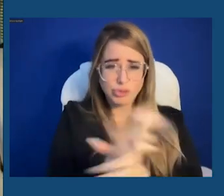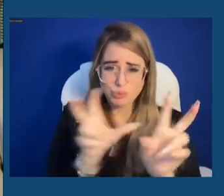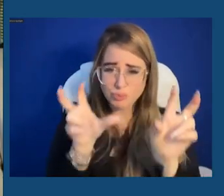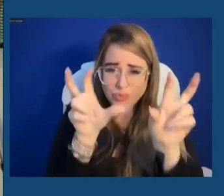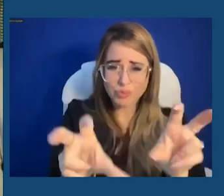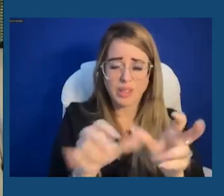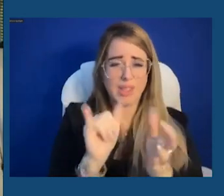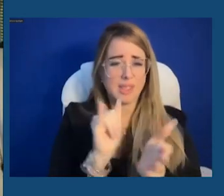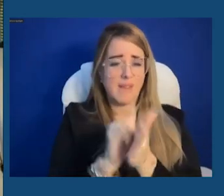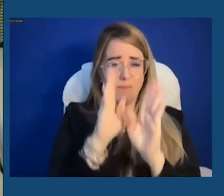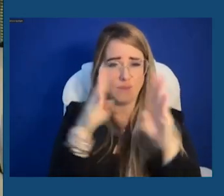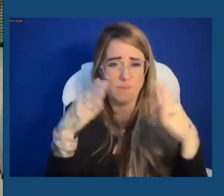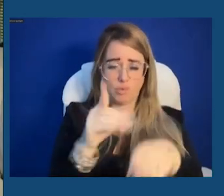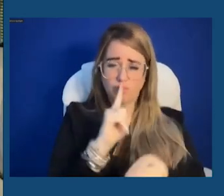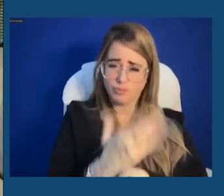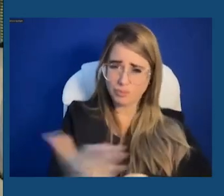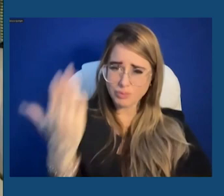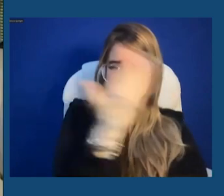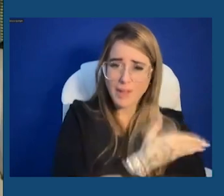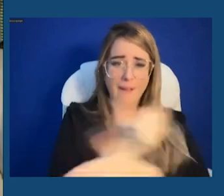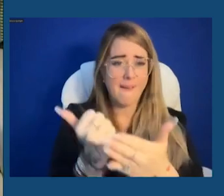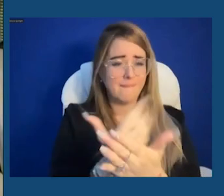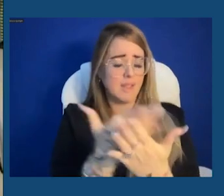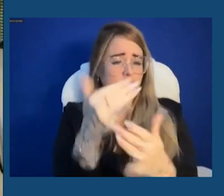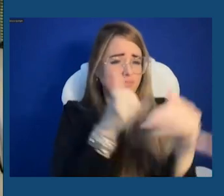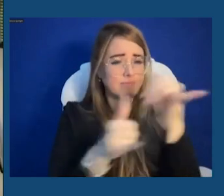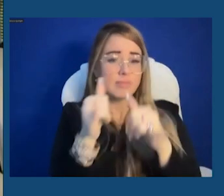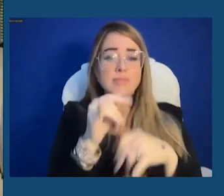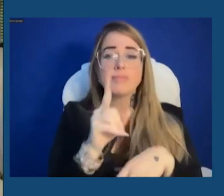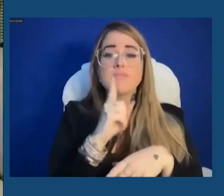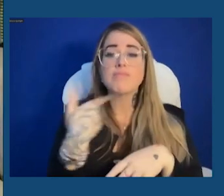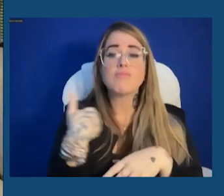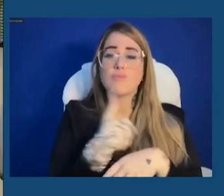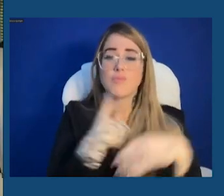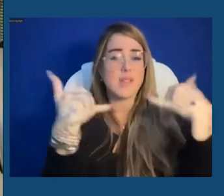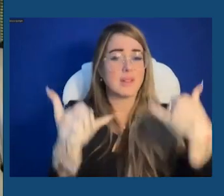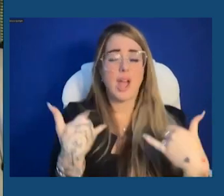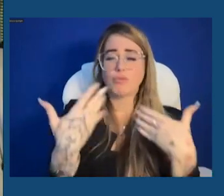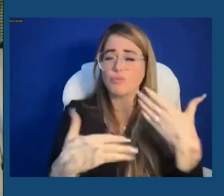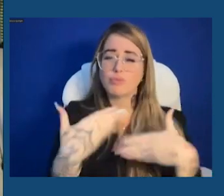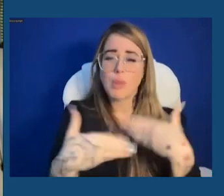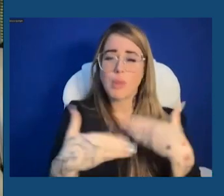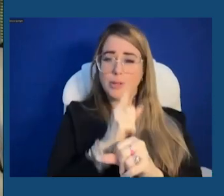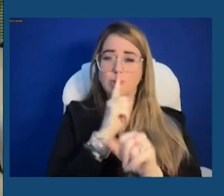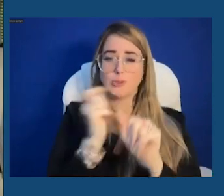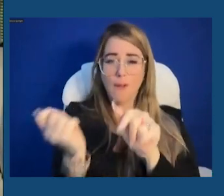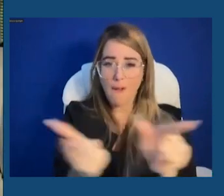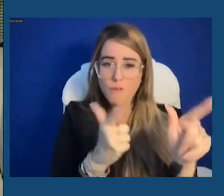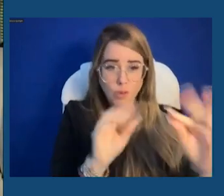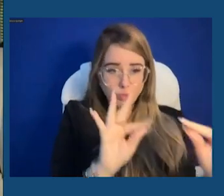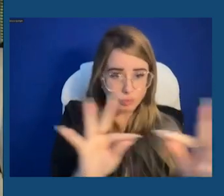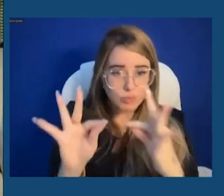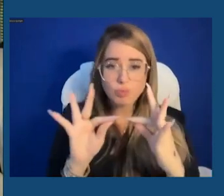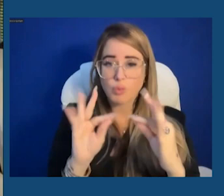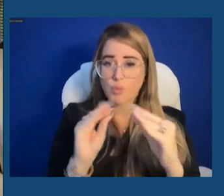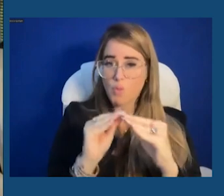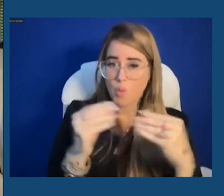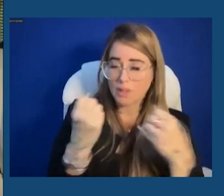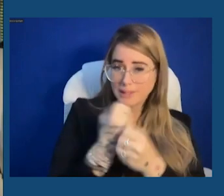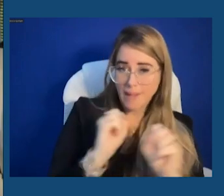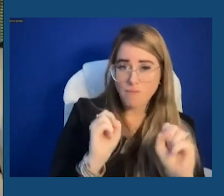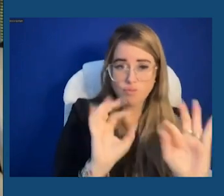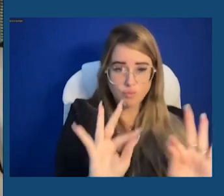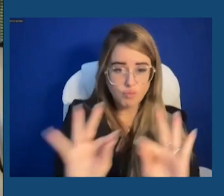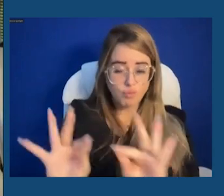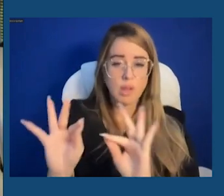quite extraordinary. So as we come roaring back and making sure that people are physically safer, there's also something else